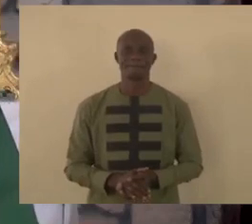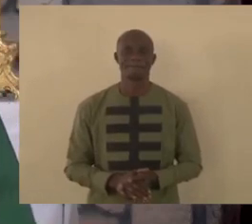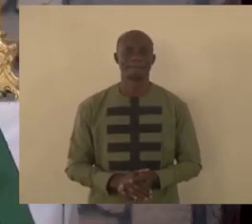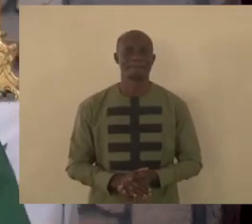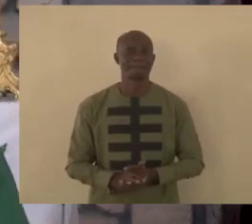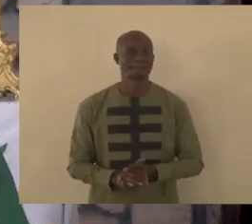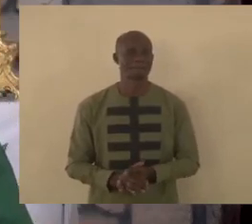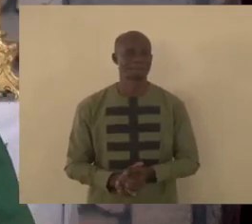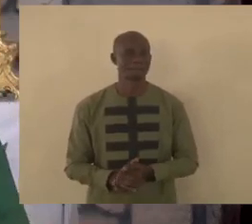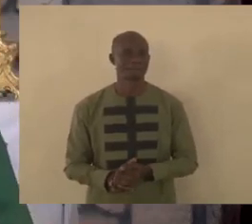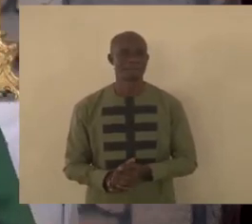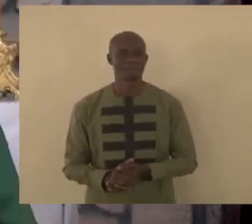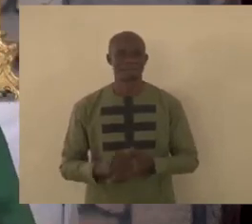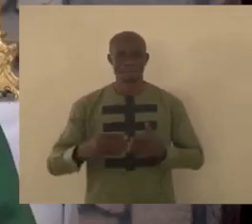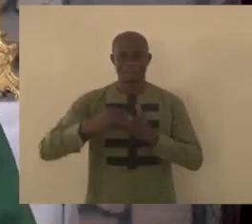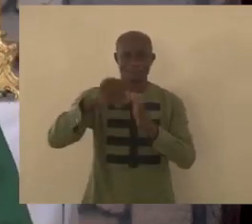her.